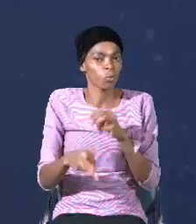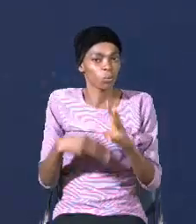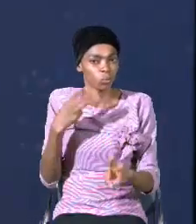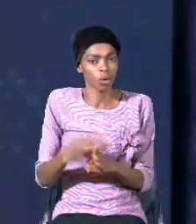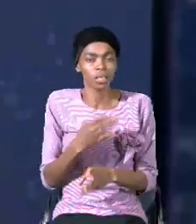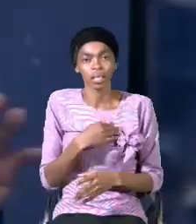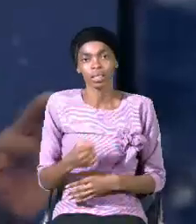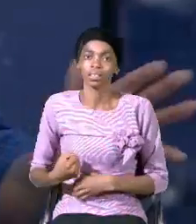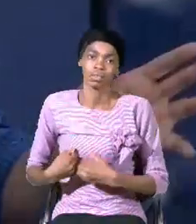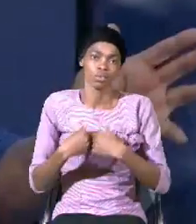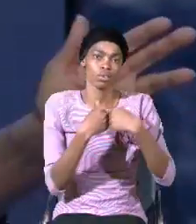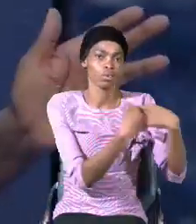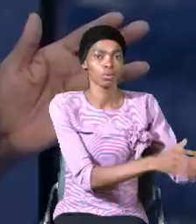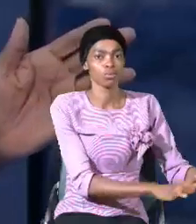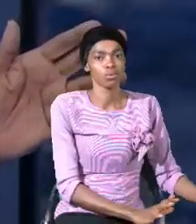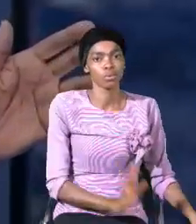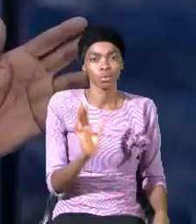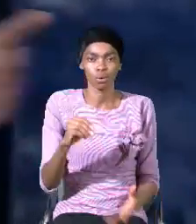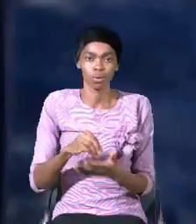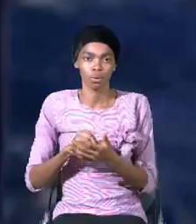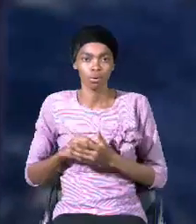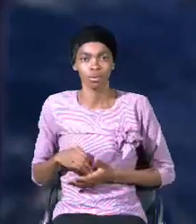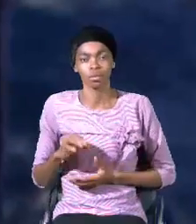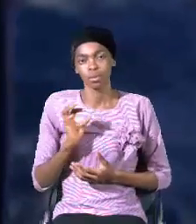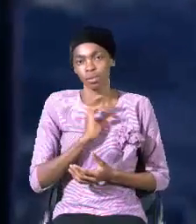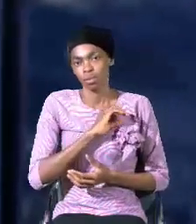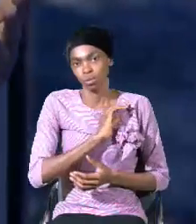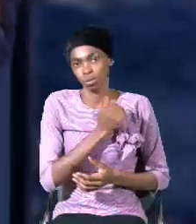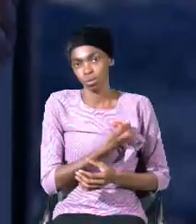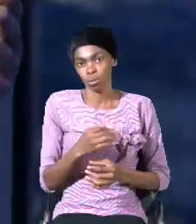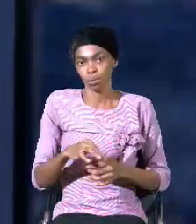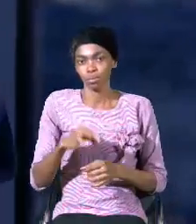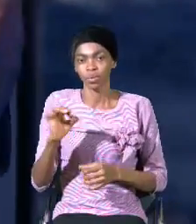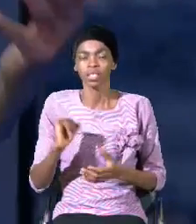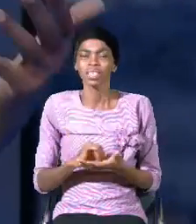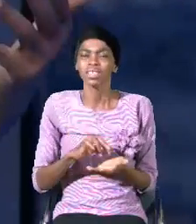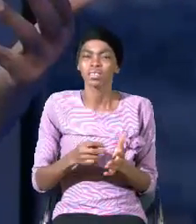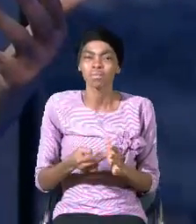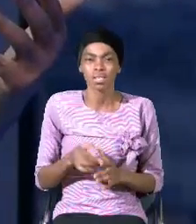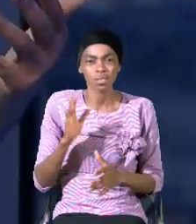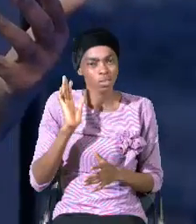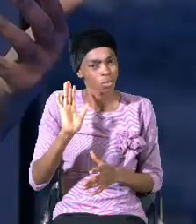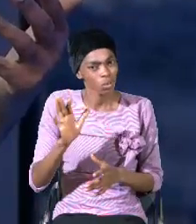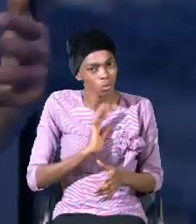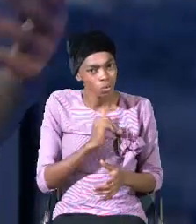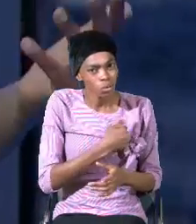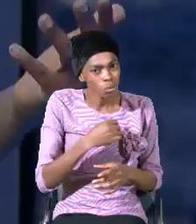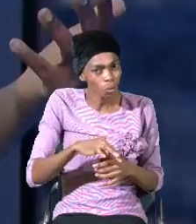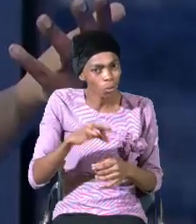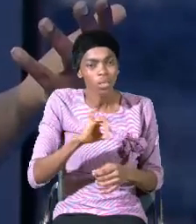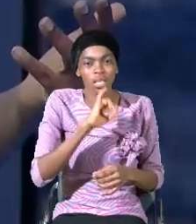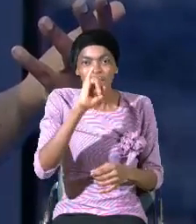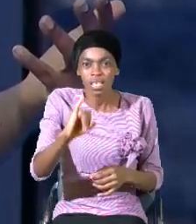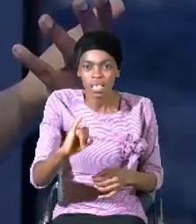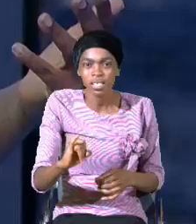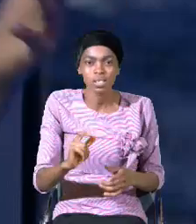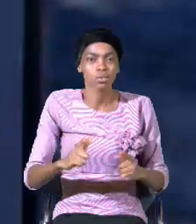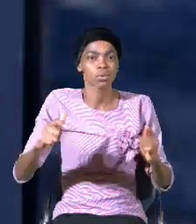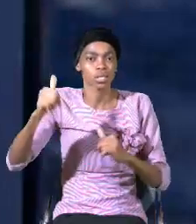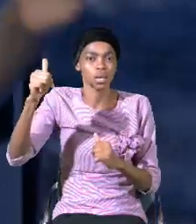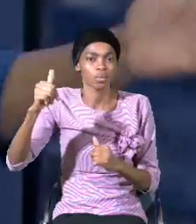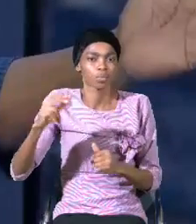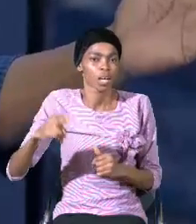and lose your own soul? That means your soul is greater, higher,